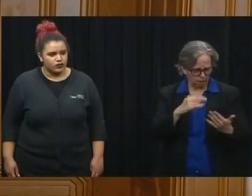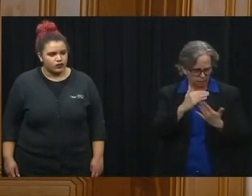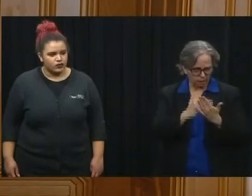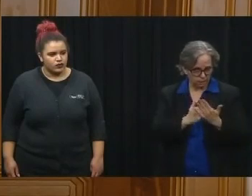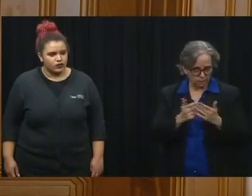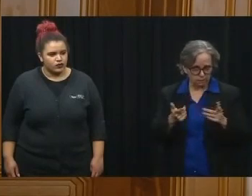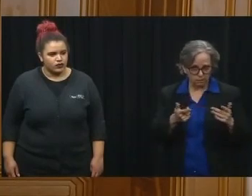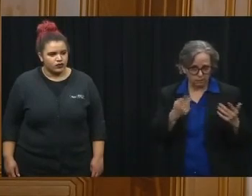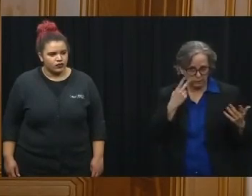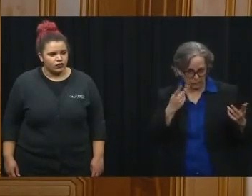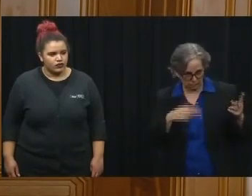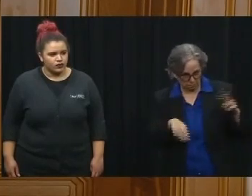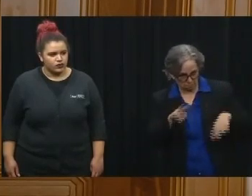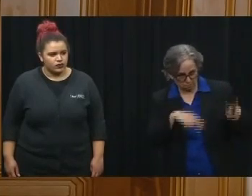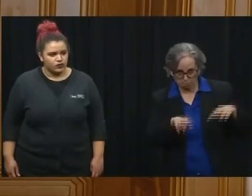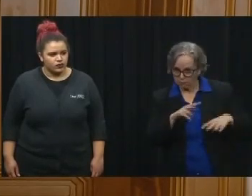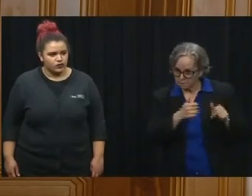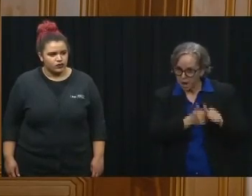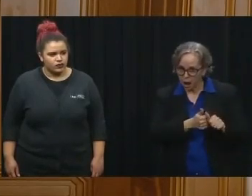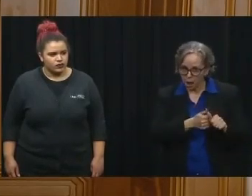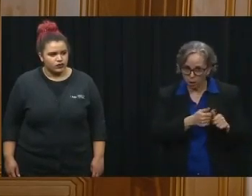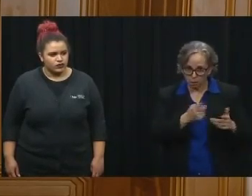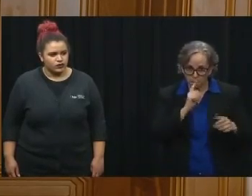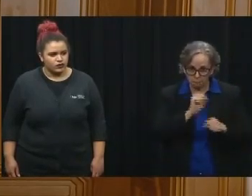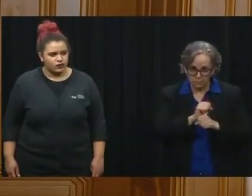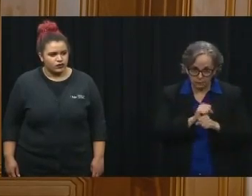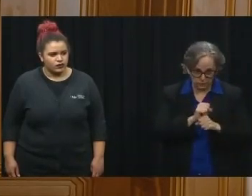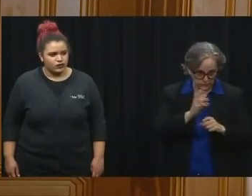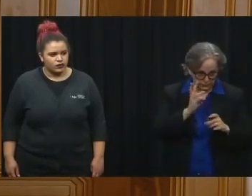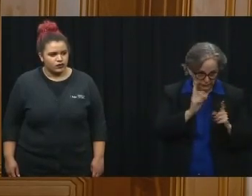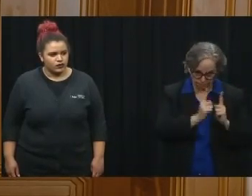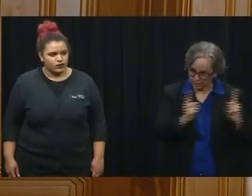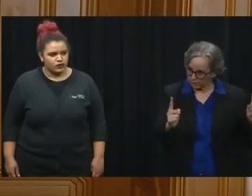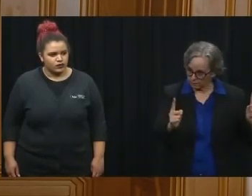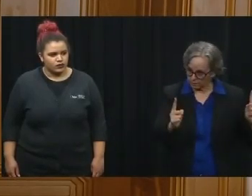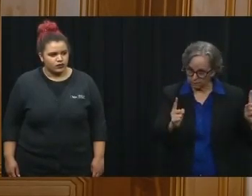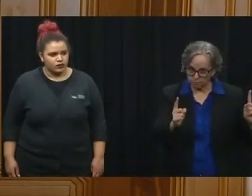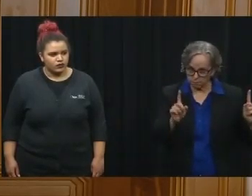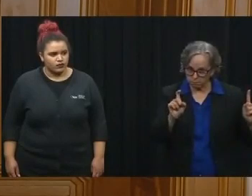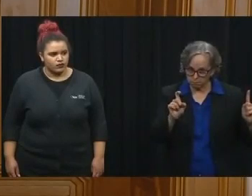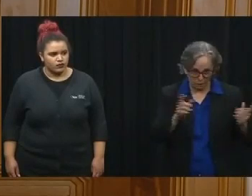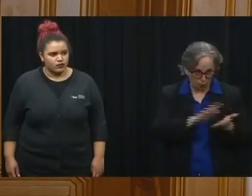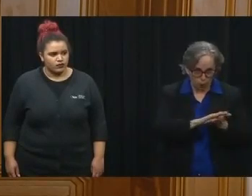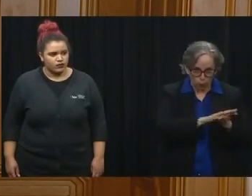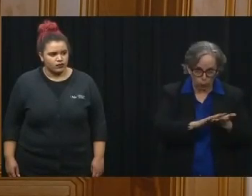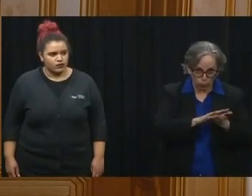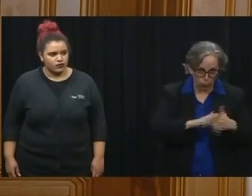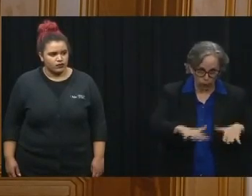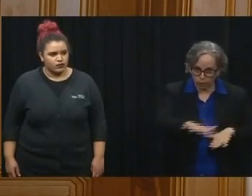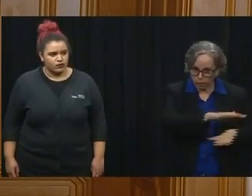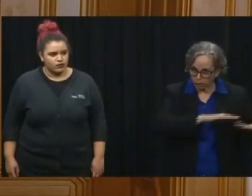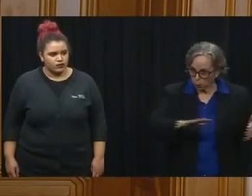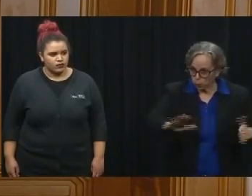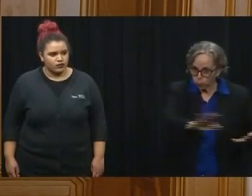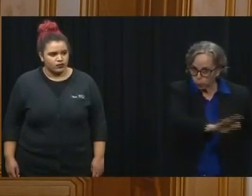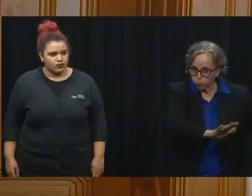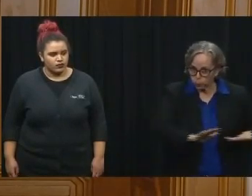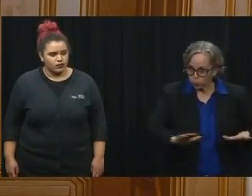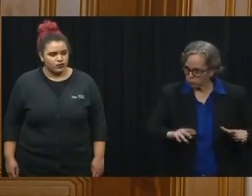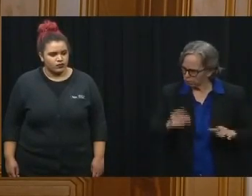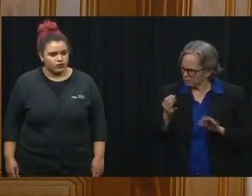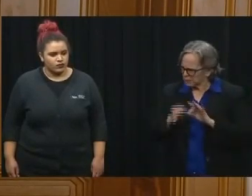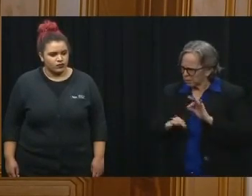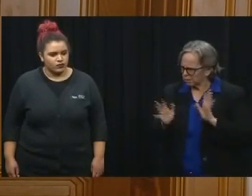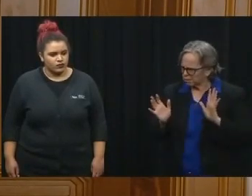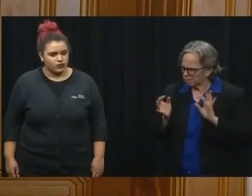they keeping people 6 foot apart? Are they doing the sanitation things that they should be doing? So we think that's pretty plain. We